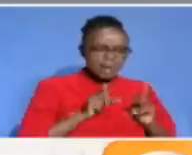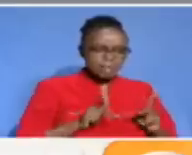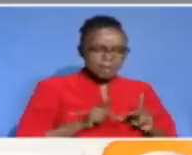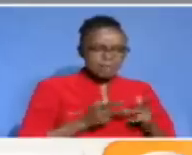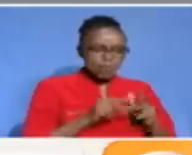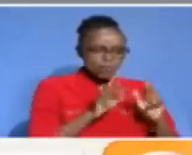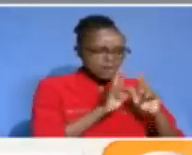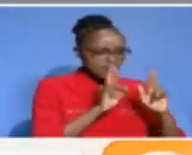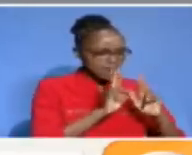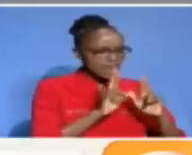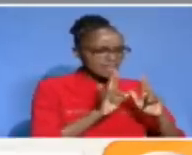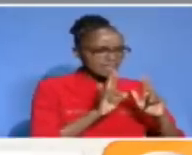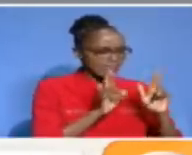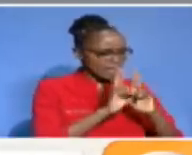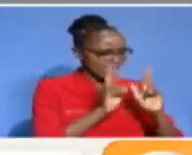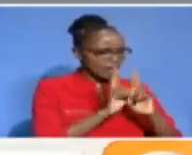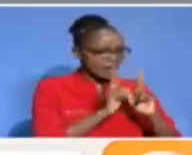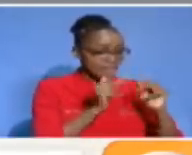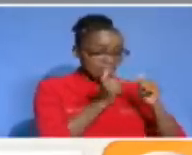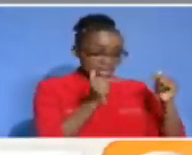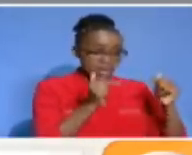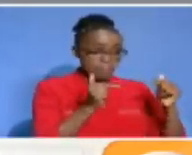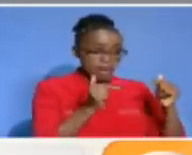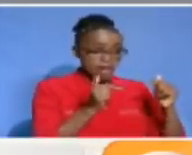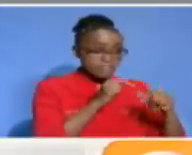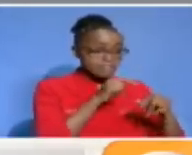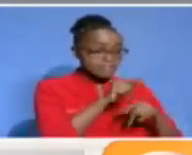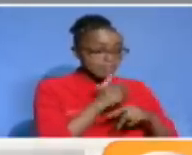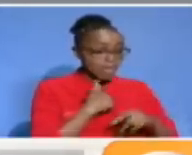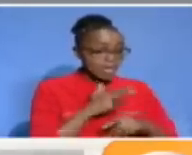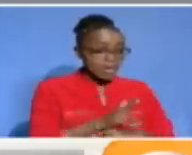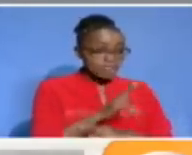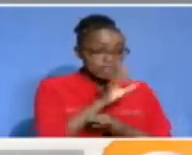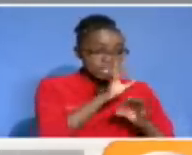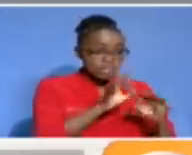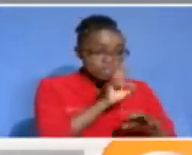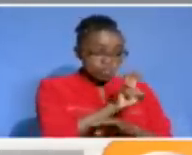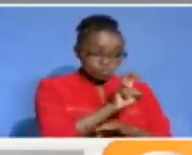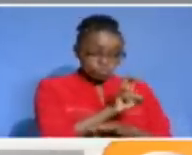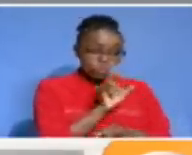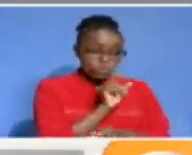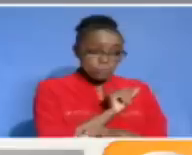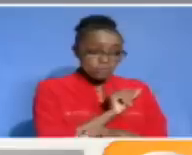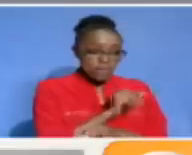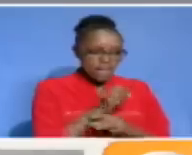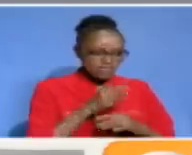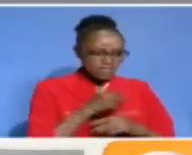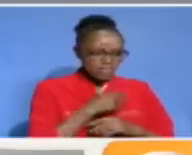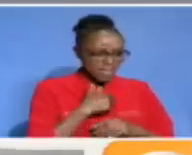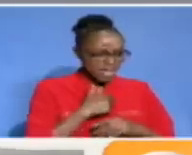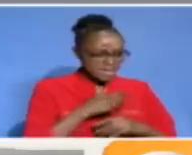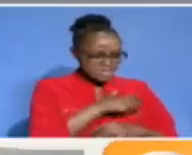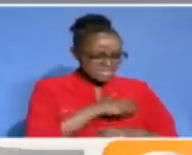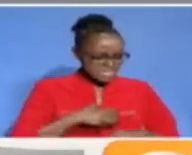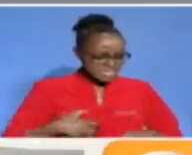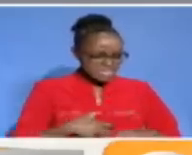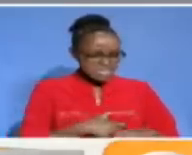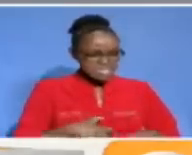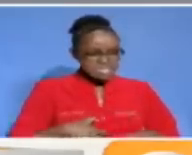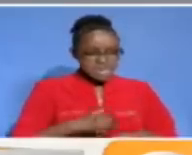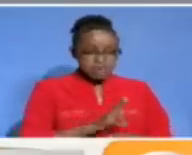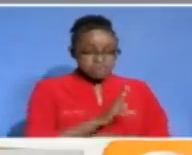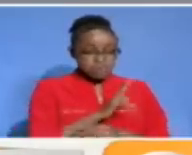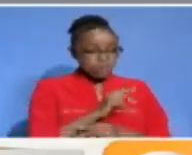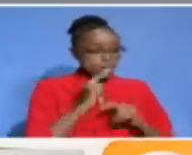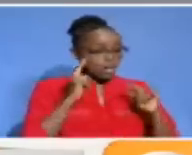well prepared, the enemy, and they were well armed. If you saw the amount of ammunition that they had with them, it was